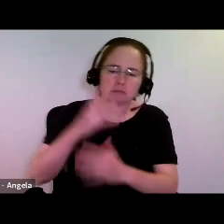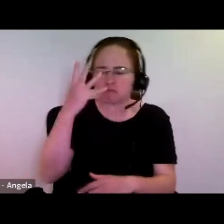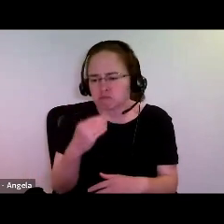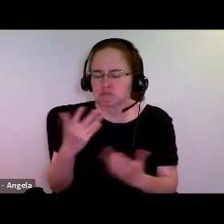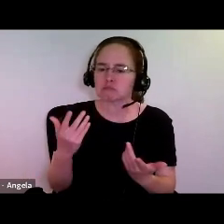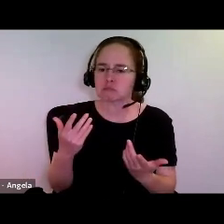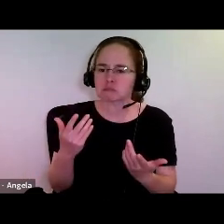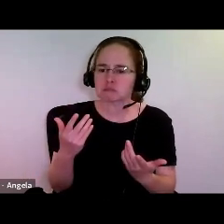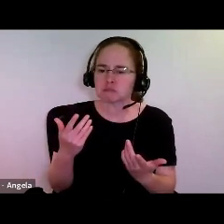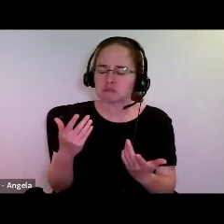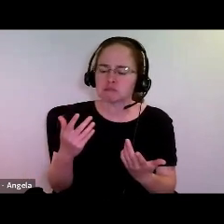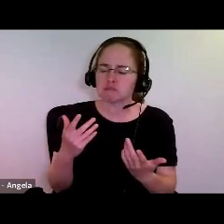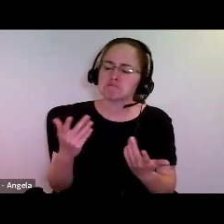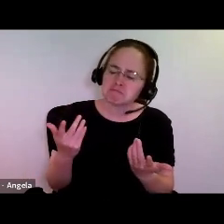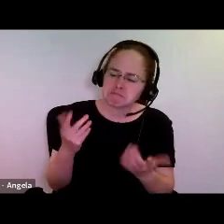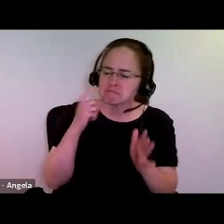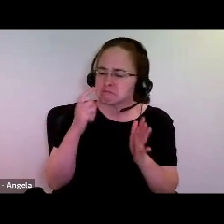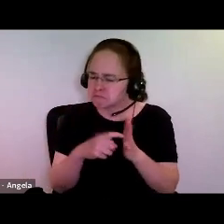take that moment and